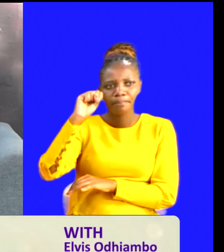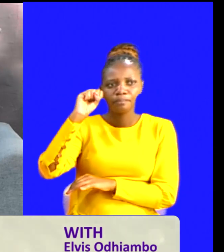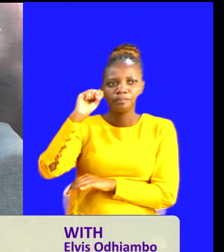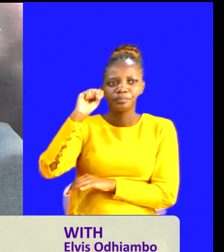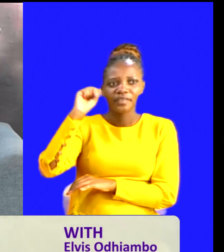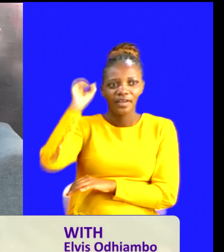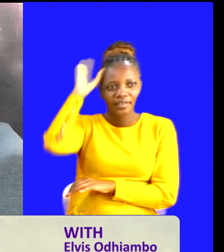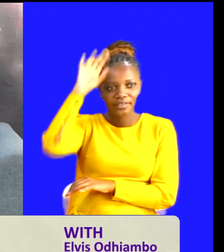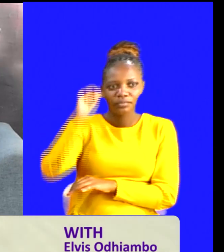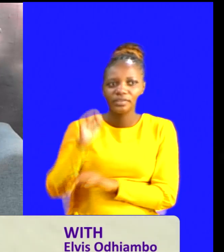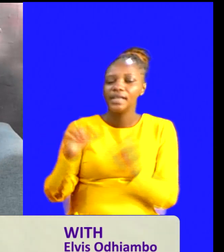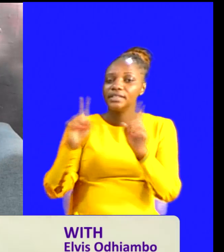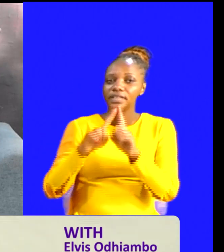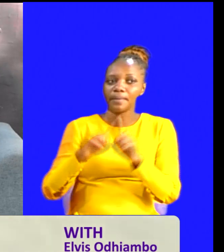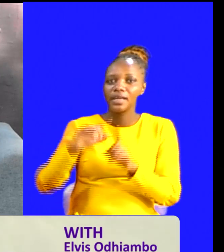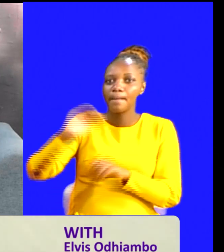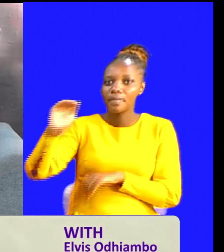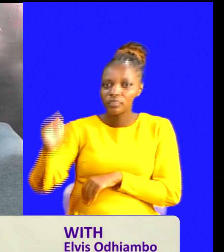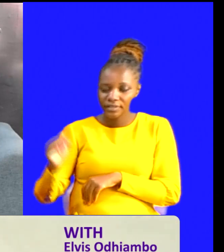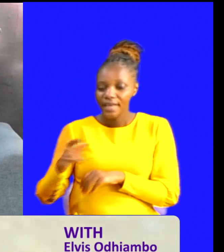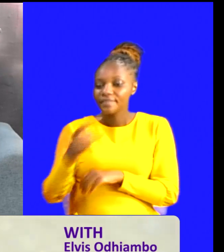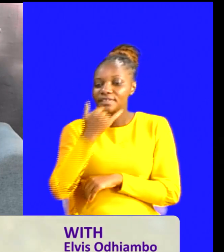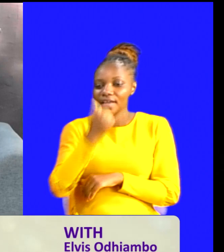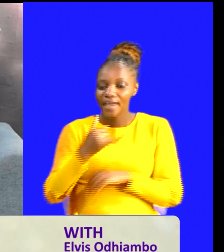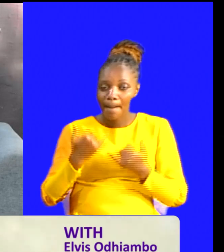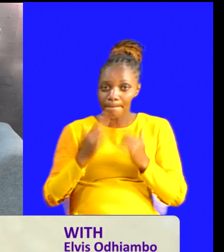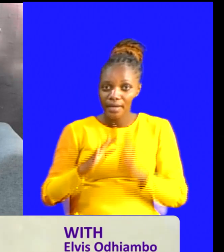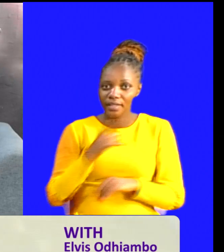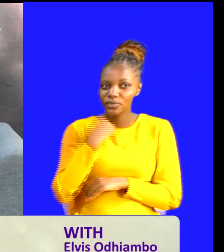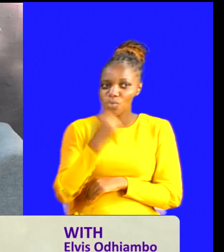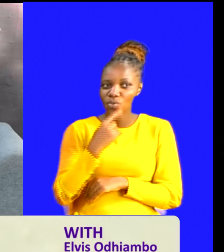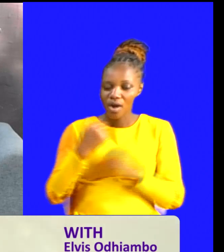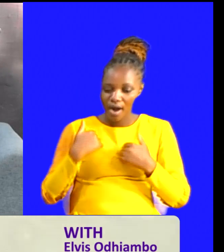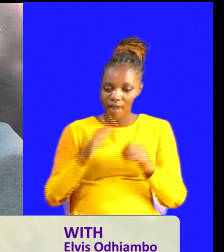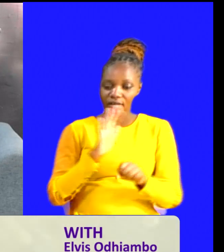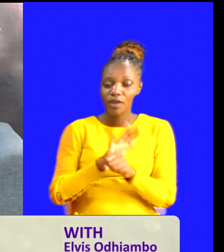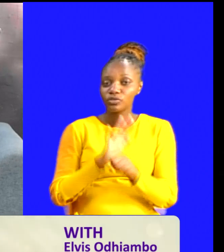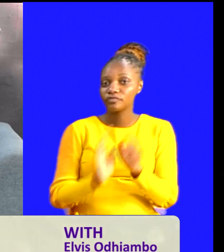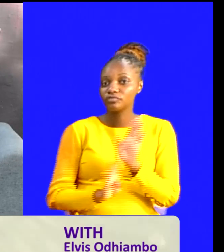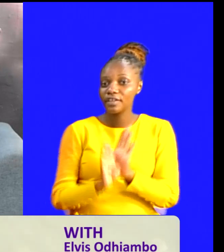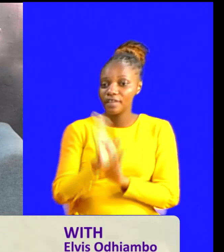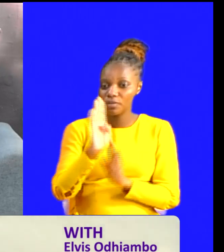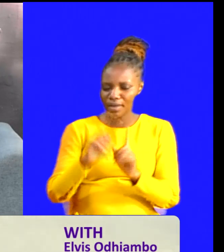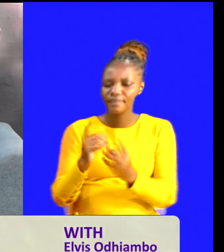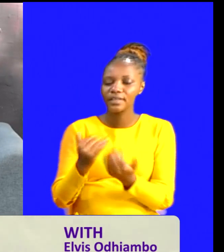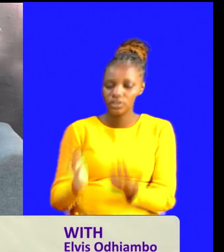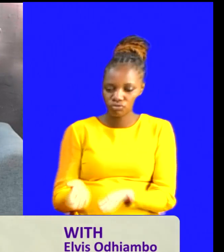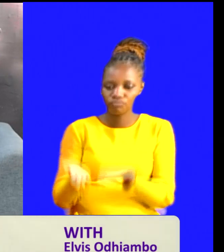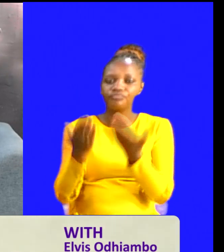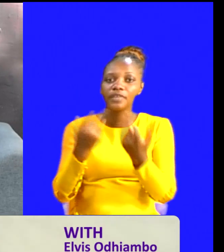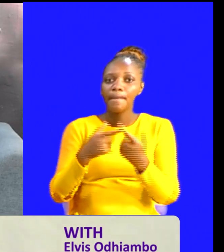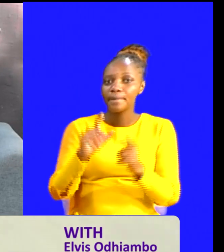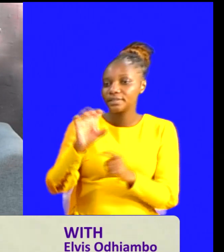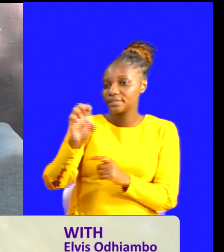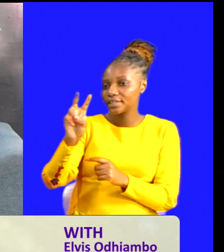he's playing with Mason Mount, just like you mentioned. These are young players who still have a lot to develop and to put on the table. But Johnny